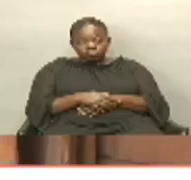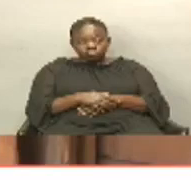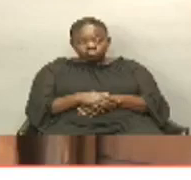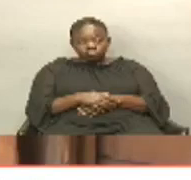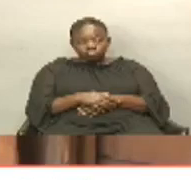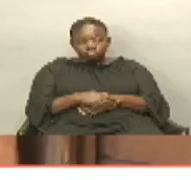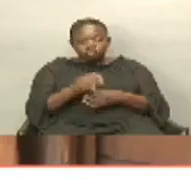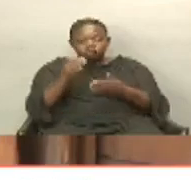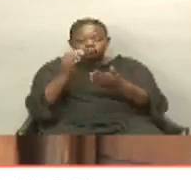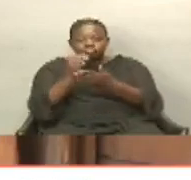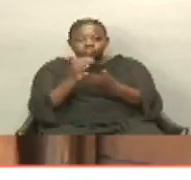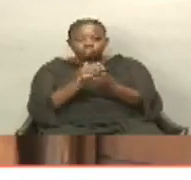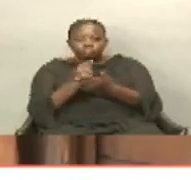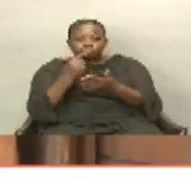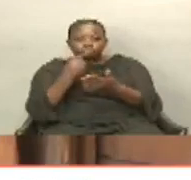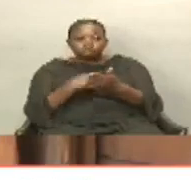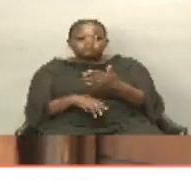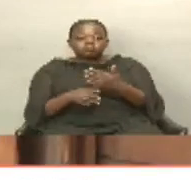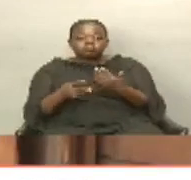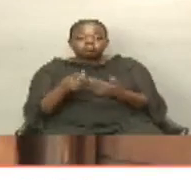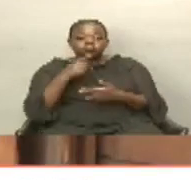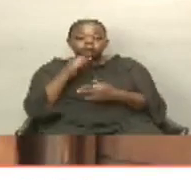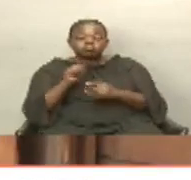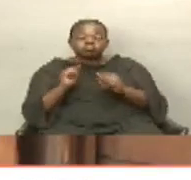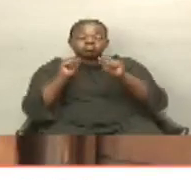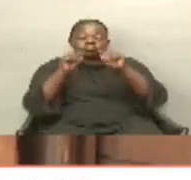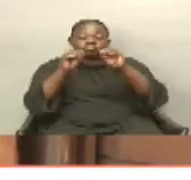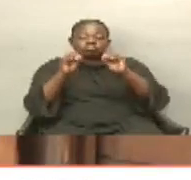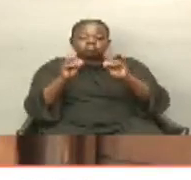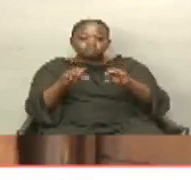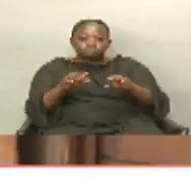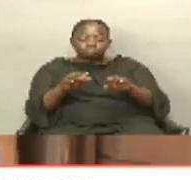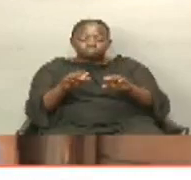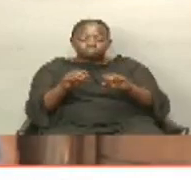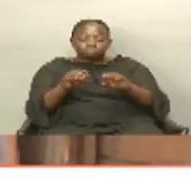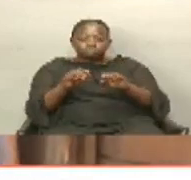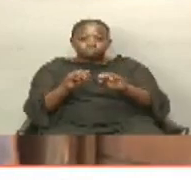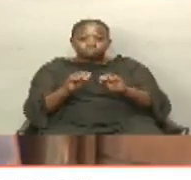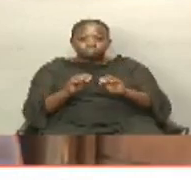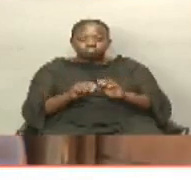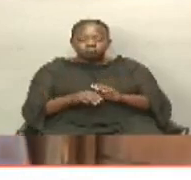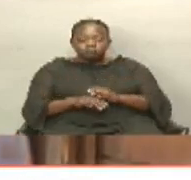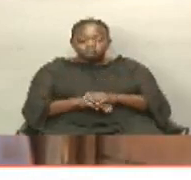Because our dad said we're not coming today. You're not going to school?